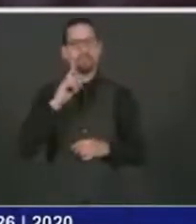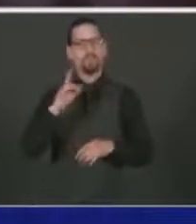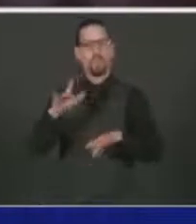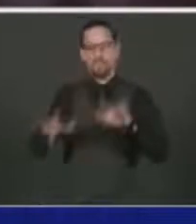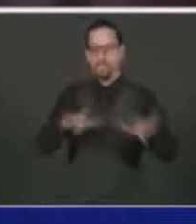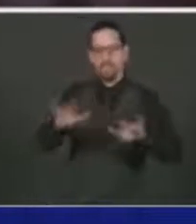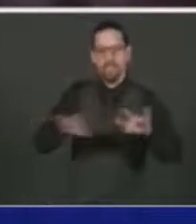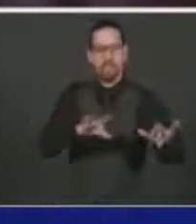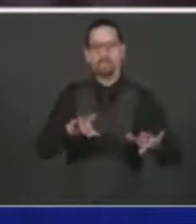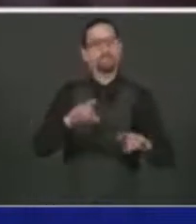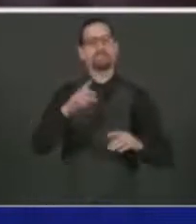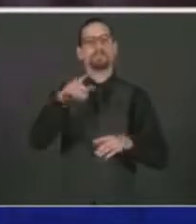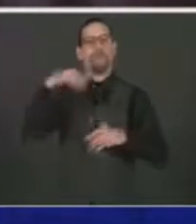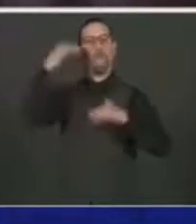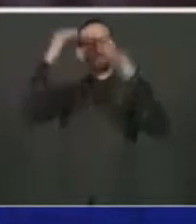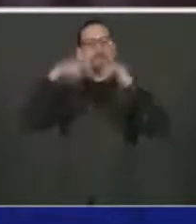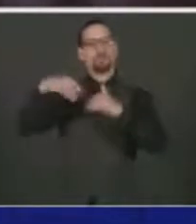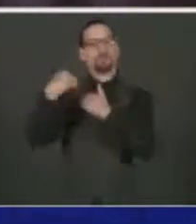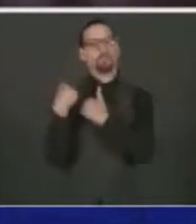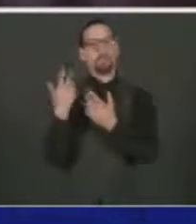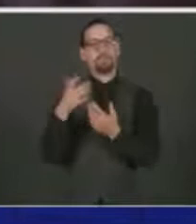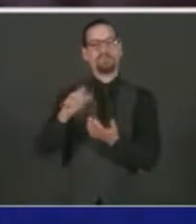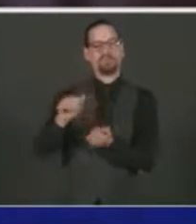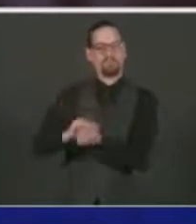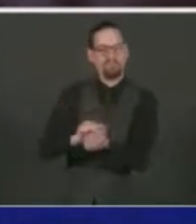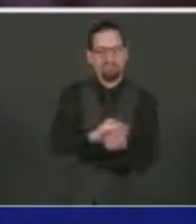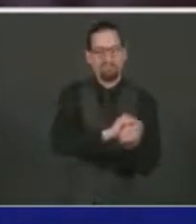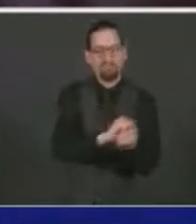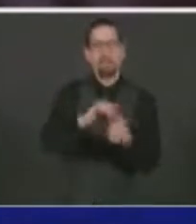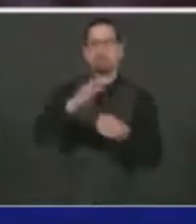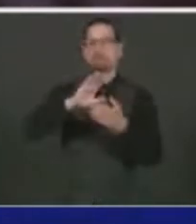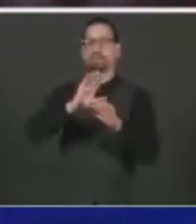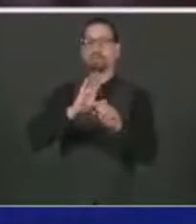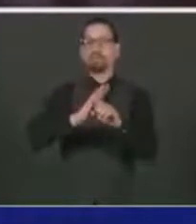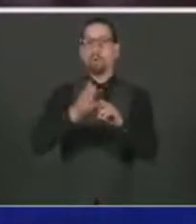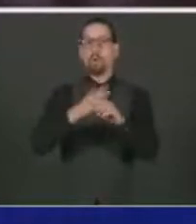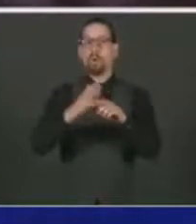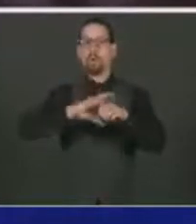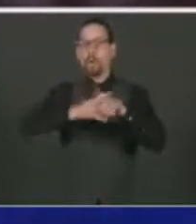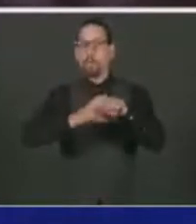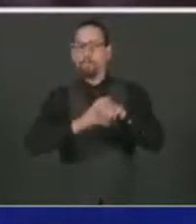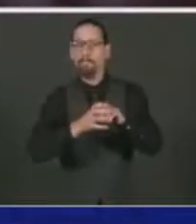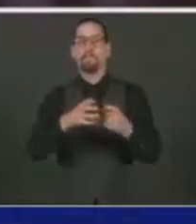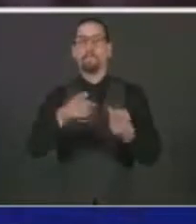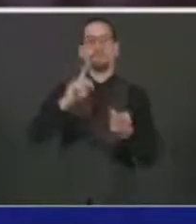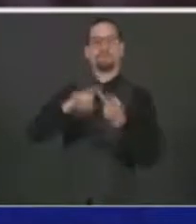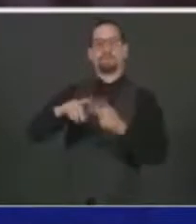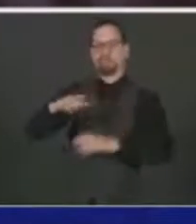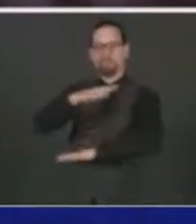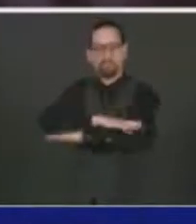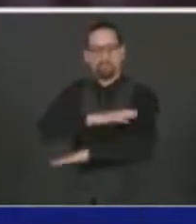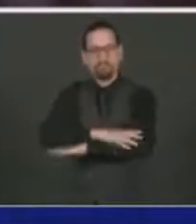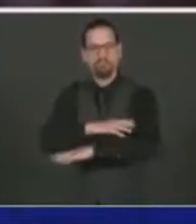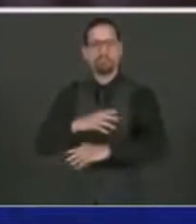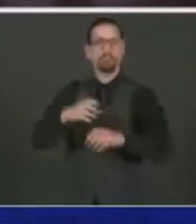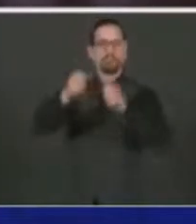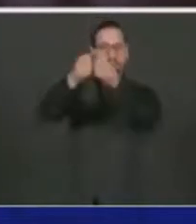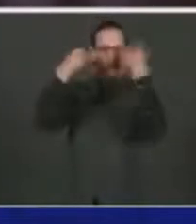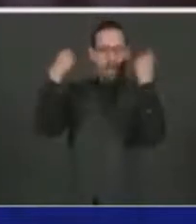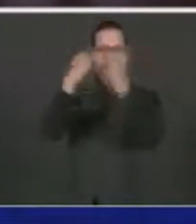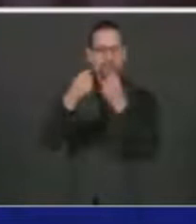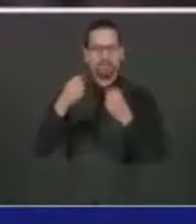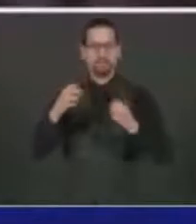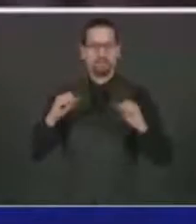surfaces every day is something that we all can do directly. This includes cleaning